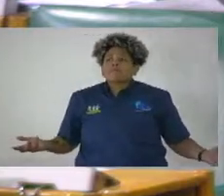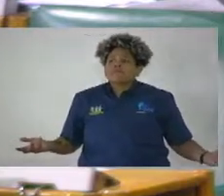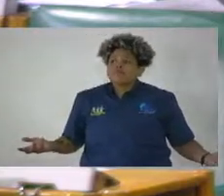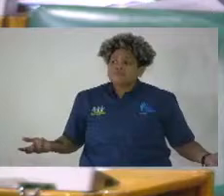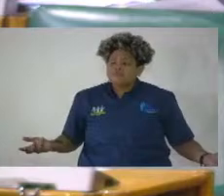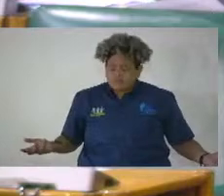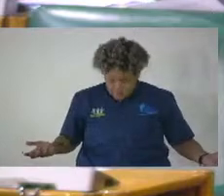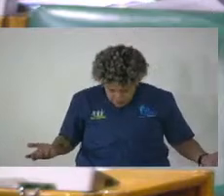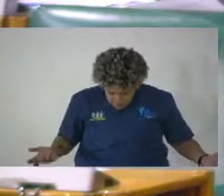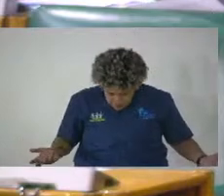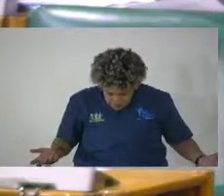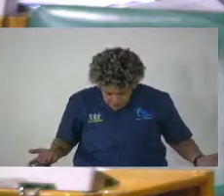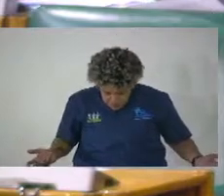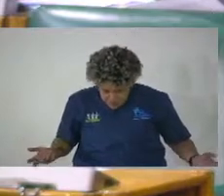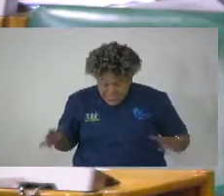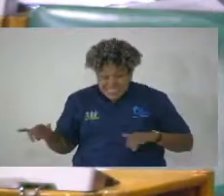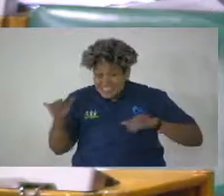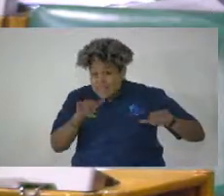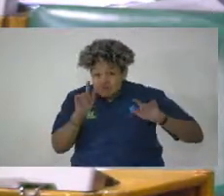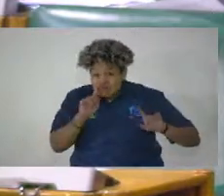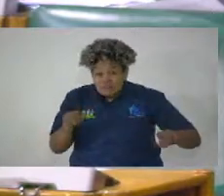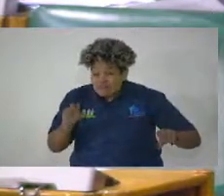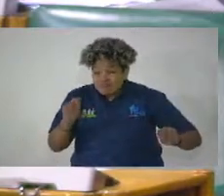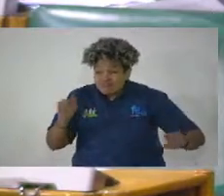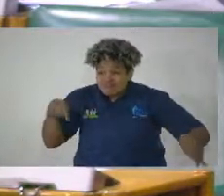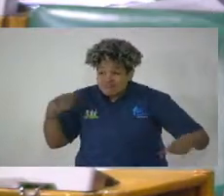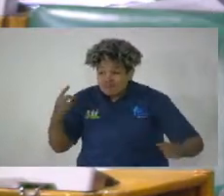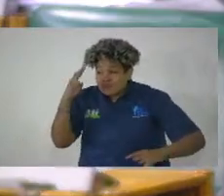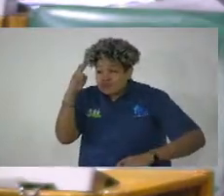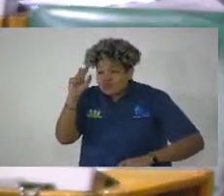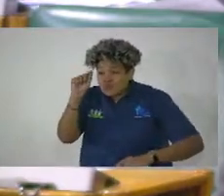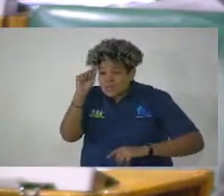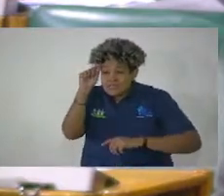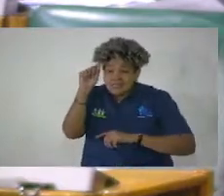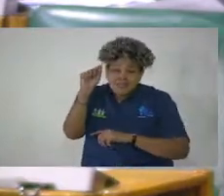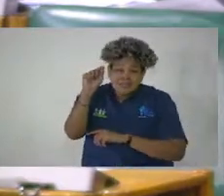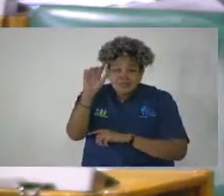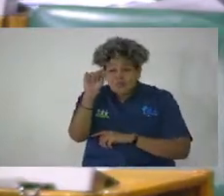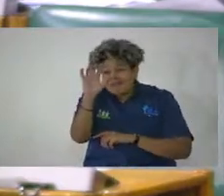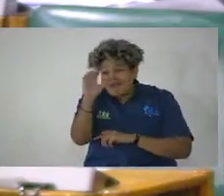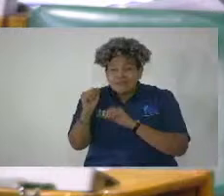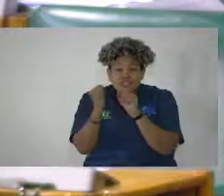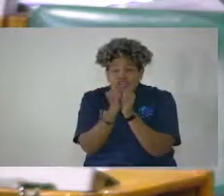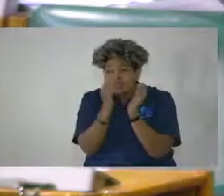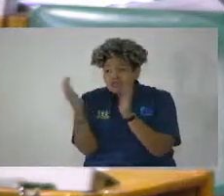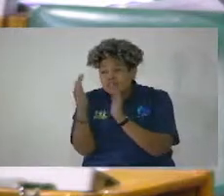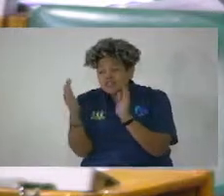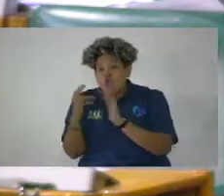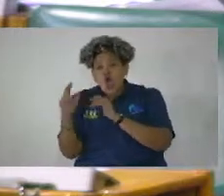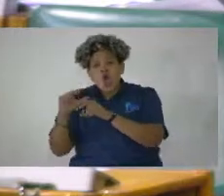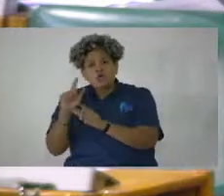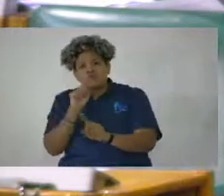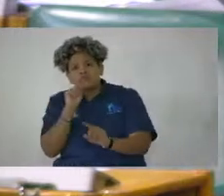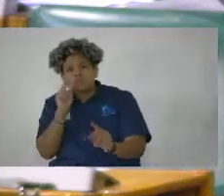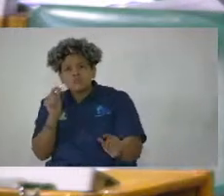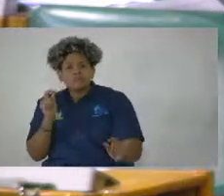there has not been a similar response, certainly in the last 2.5 decades, to a hurricane as we have this